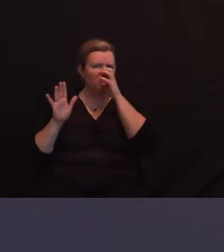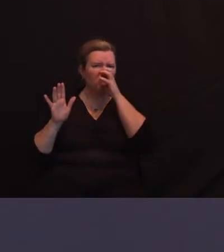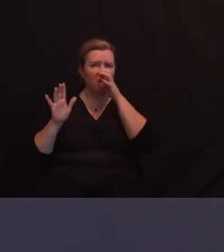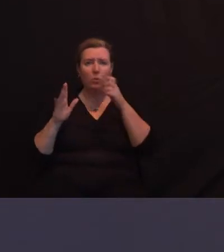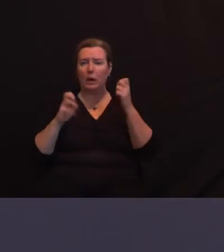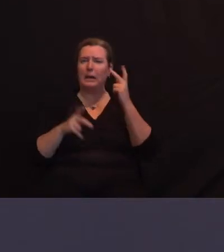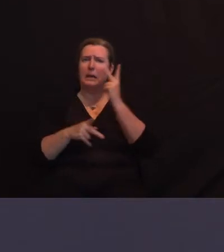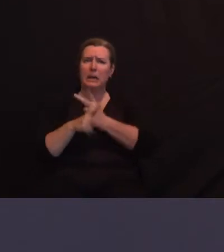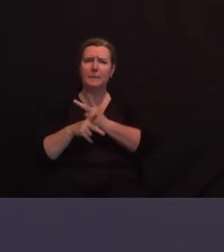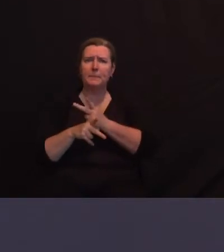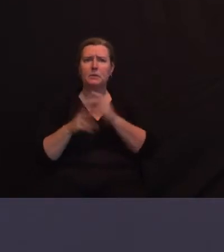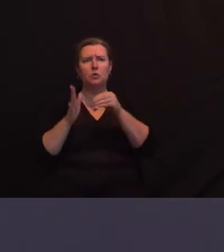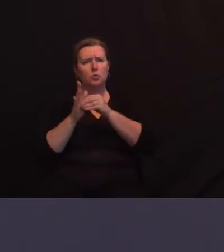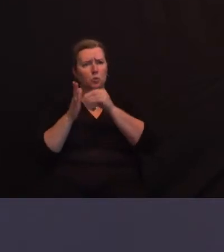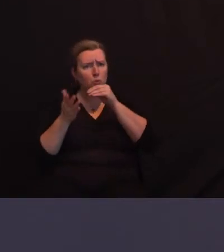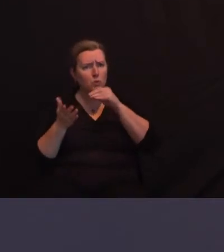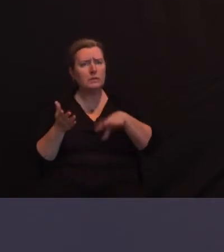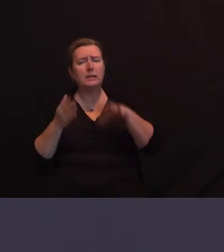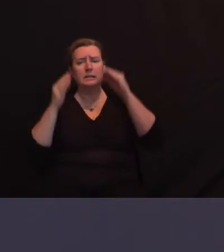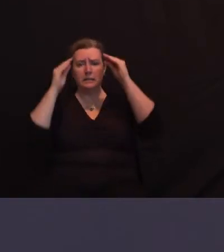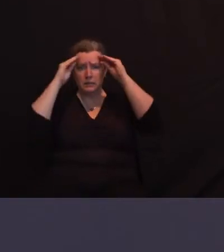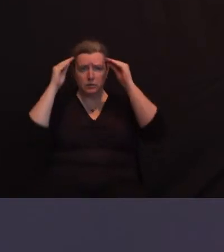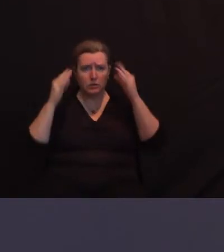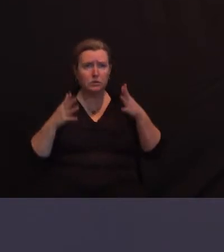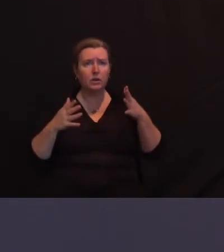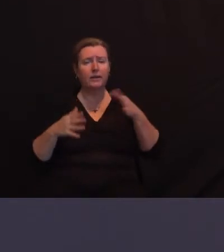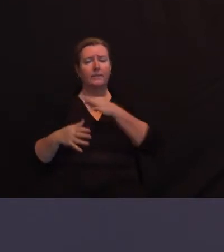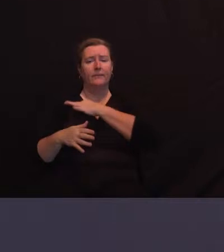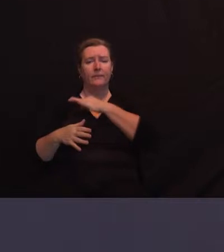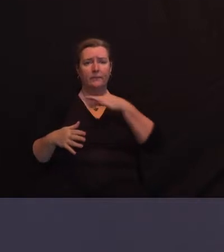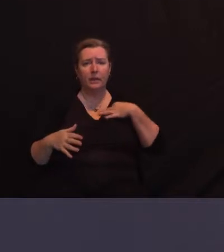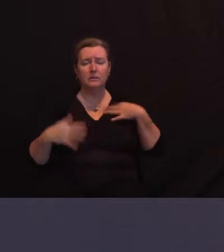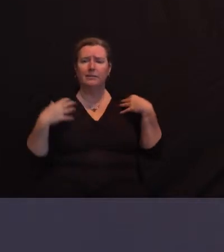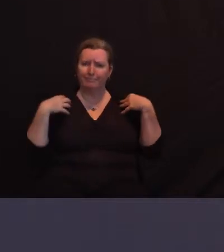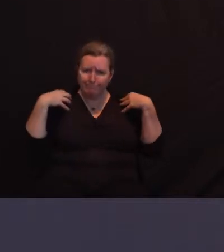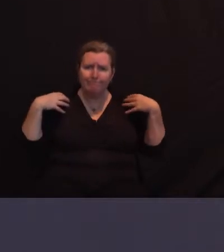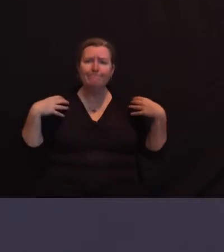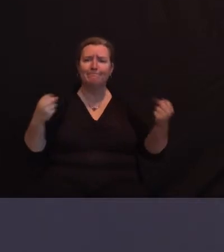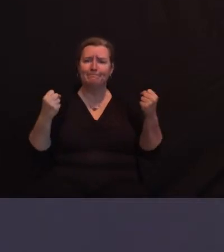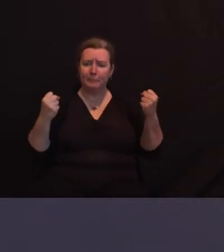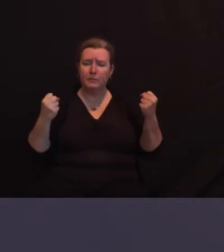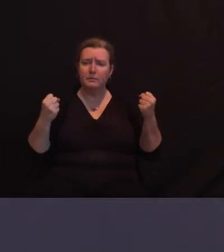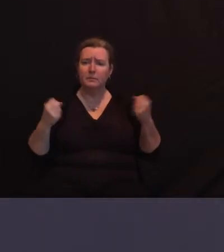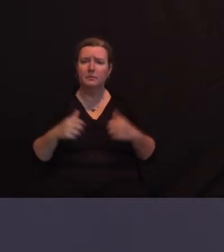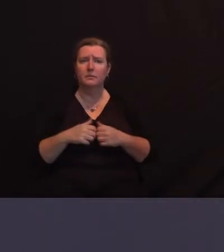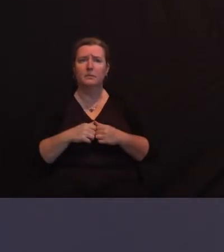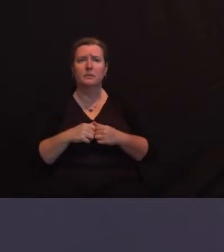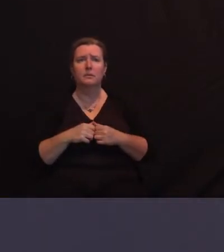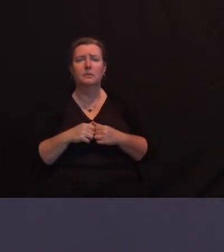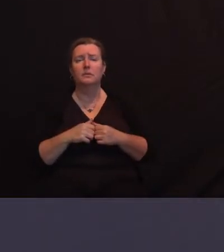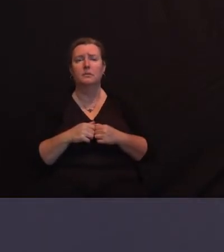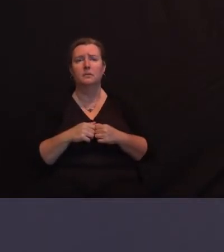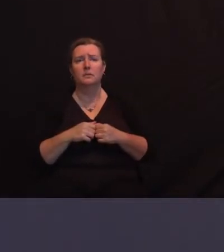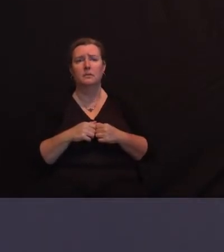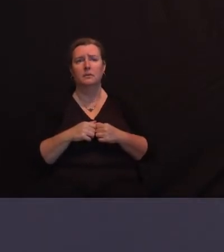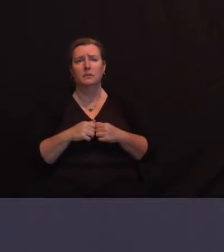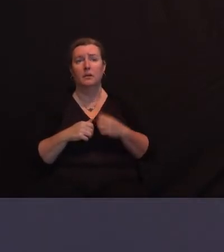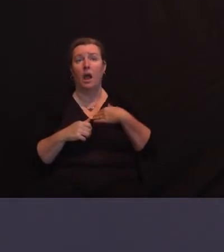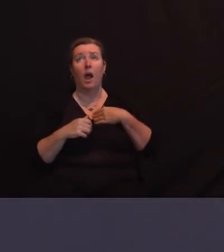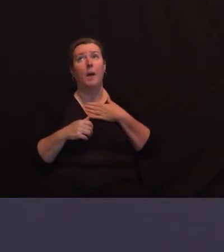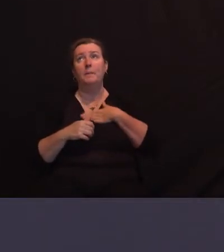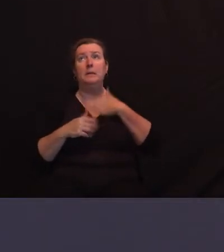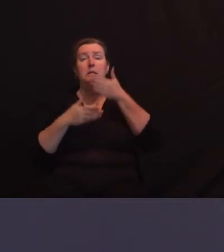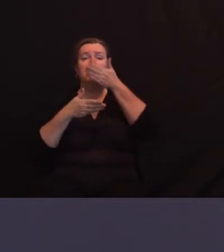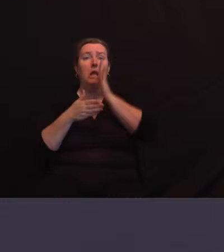healthy, but we're taking these steps to make sure that overwhelmingly, absent, please God, any outbreak, which would